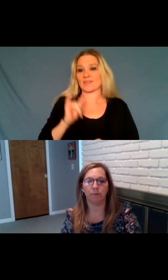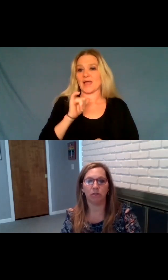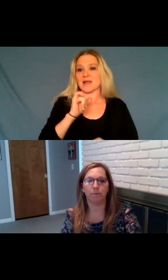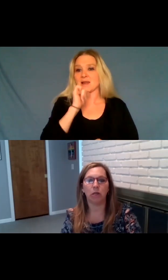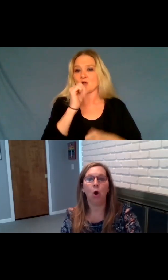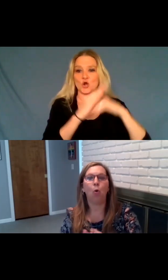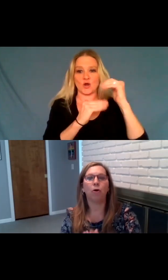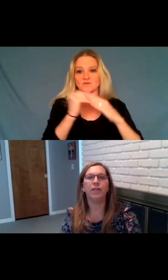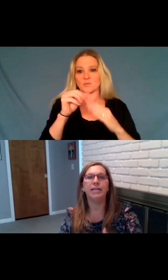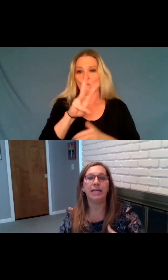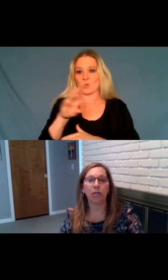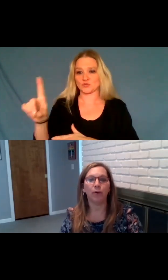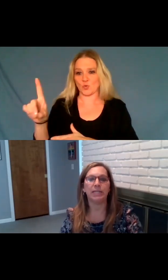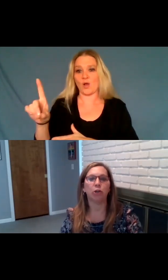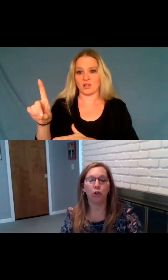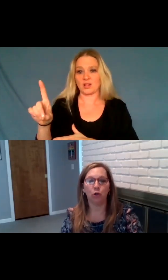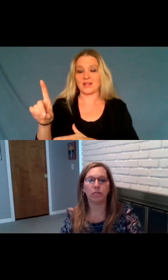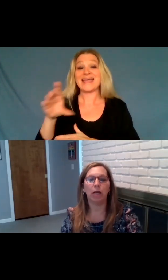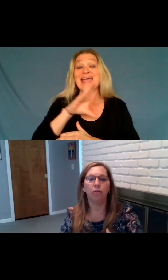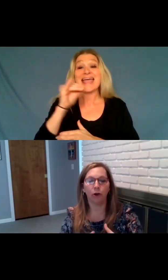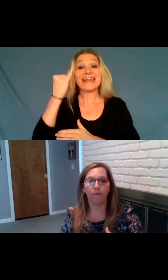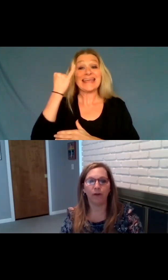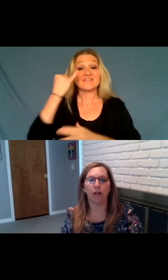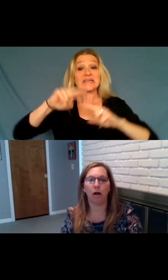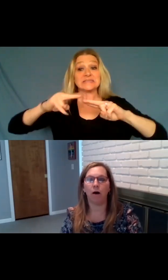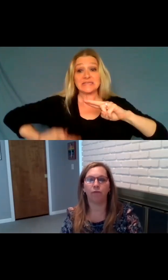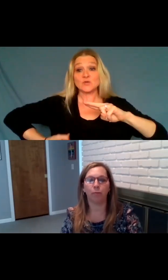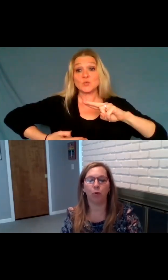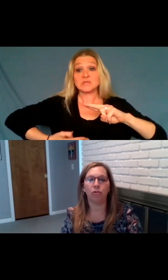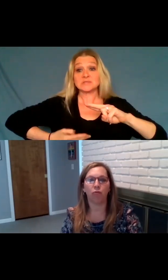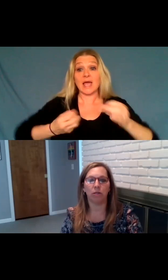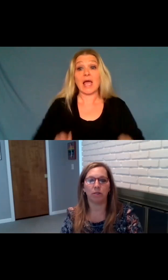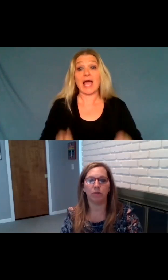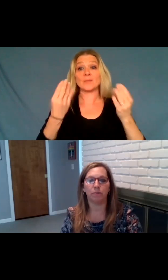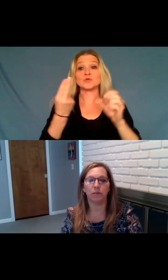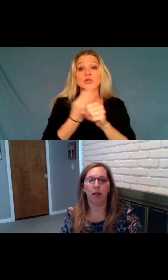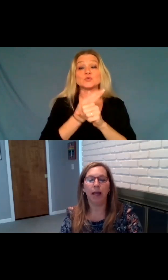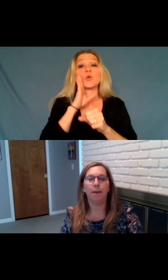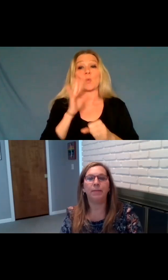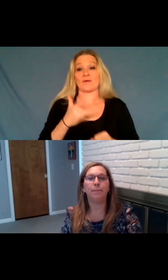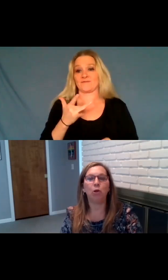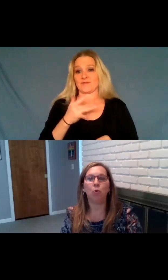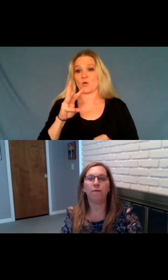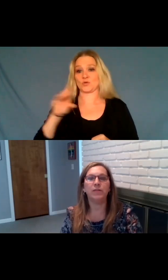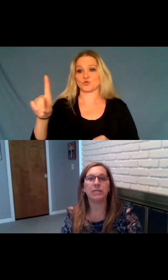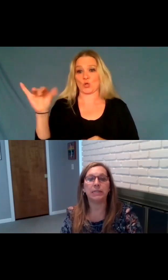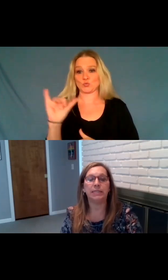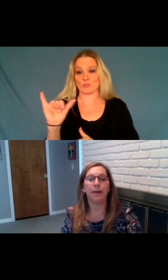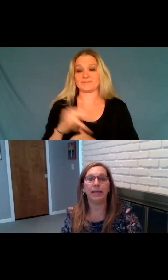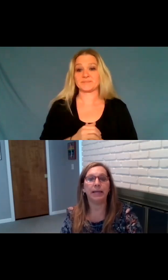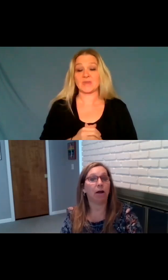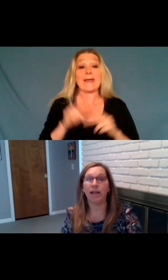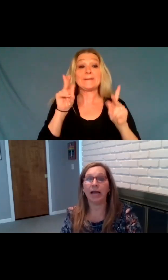withdrawal symptoms, or if they decrease their use, they're going to feel uncomfortable withdrawal symptoms. And people who are